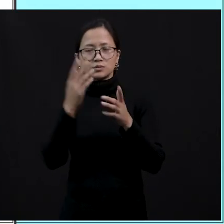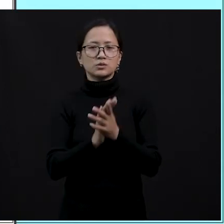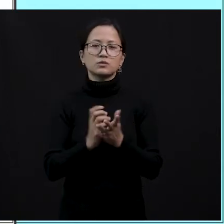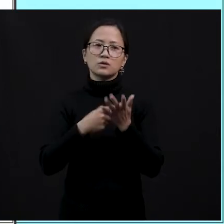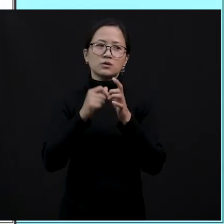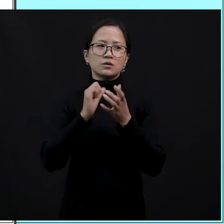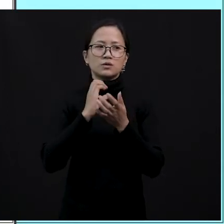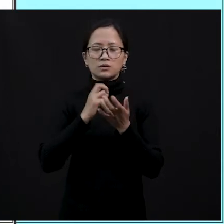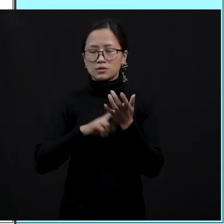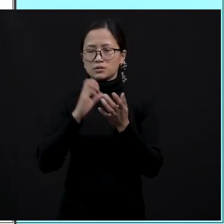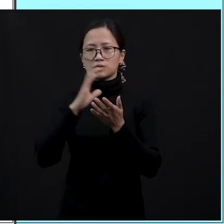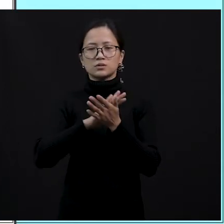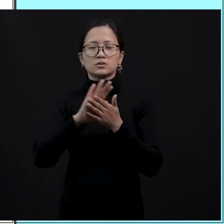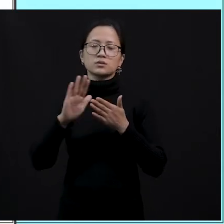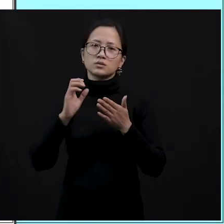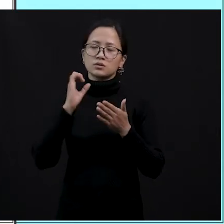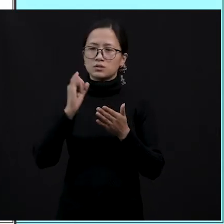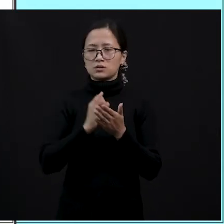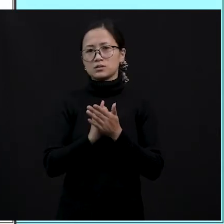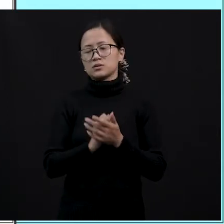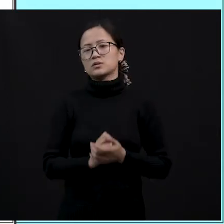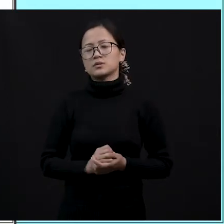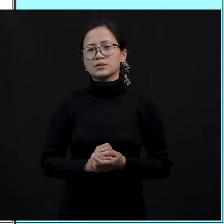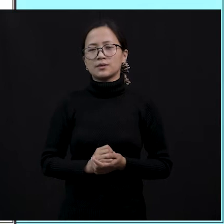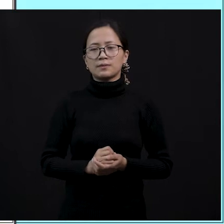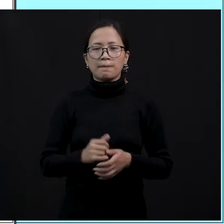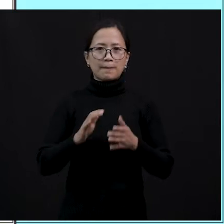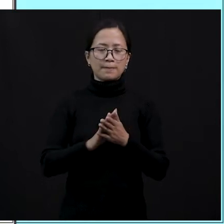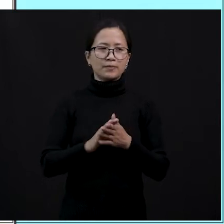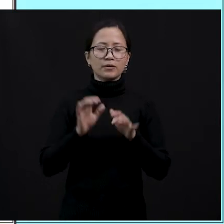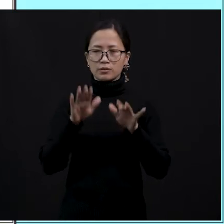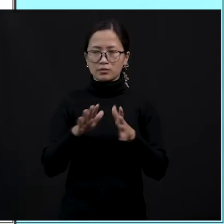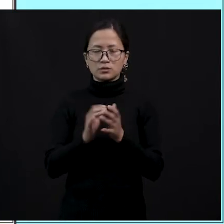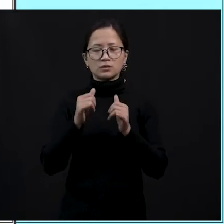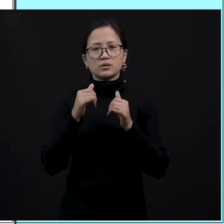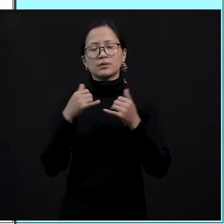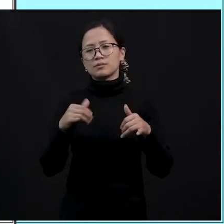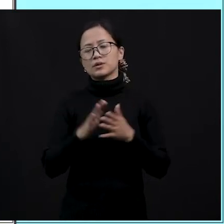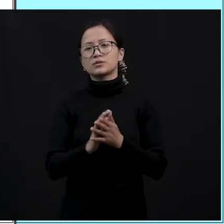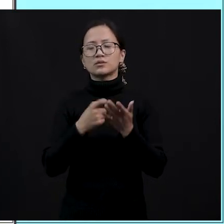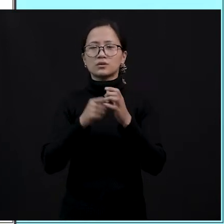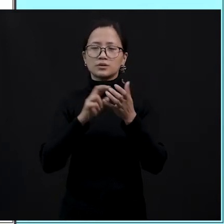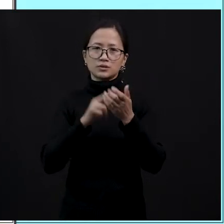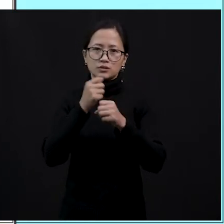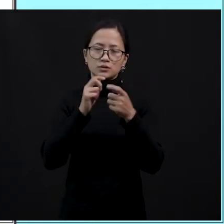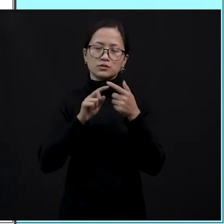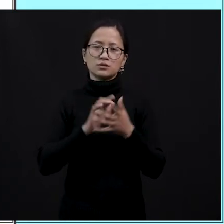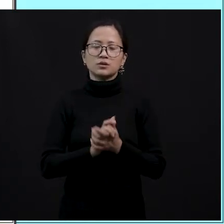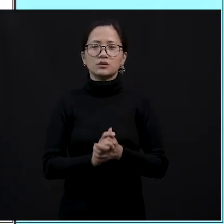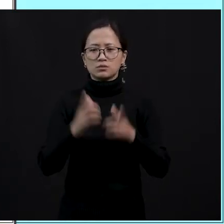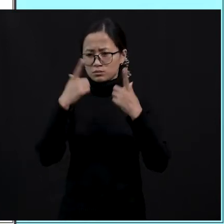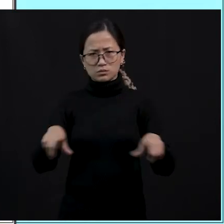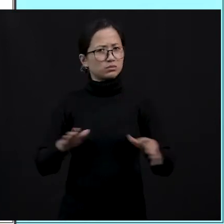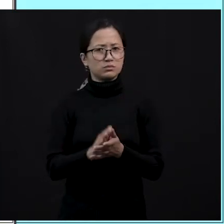trap that was played out by or arranged by Chunilal. So he did not really lost